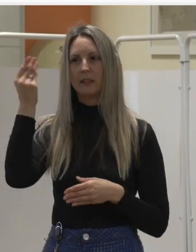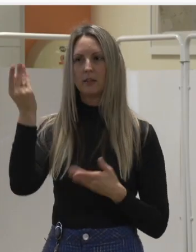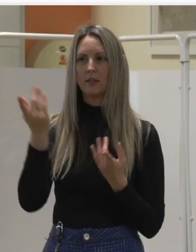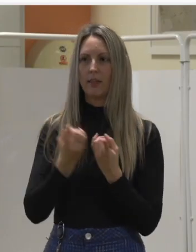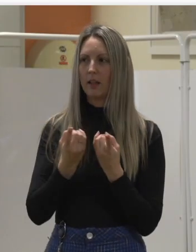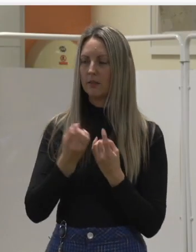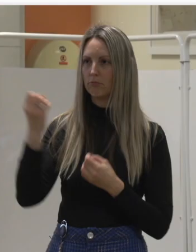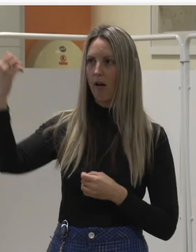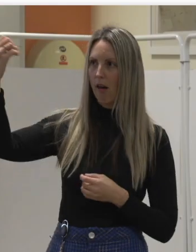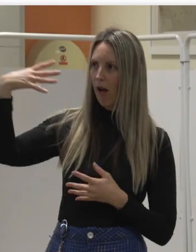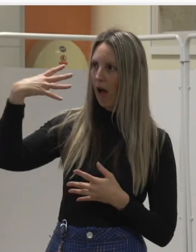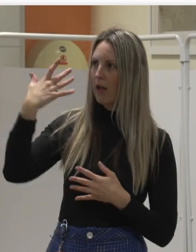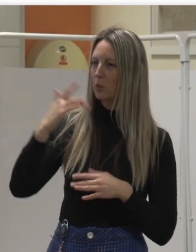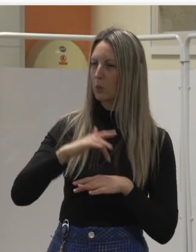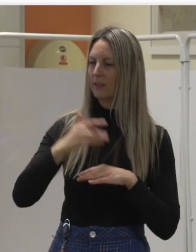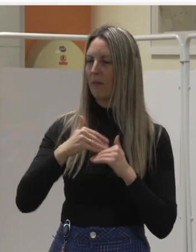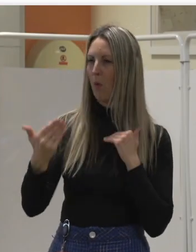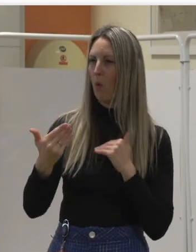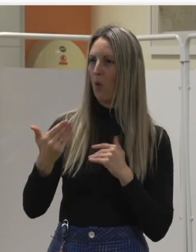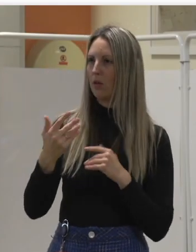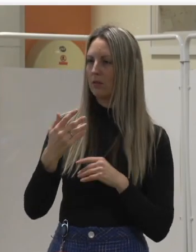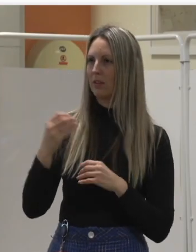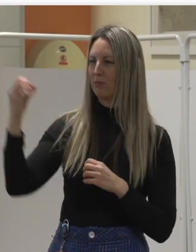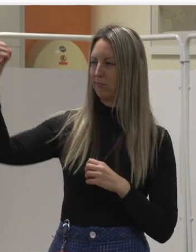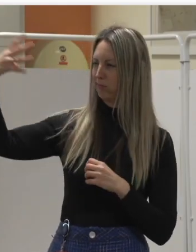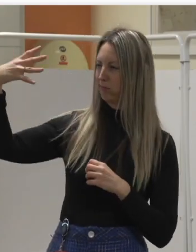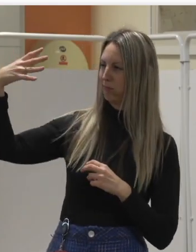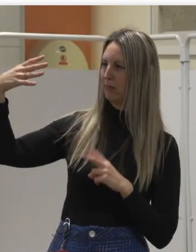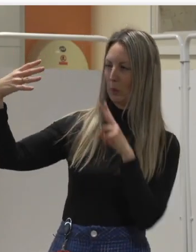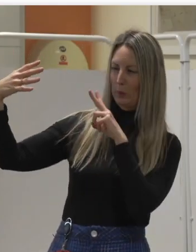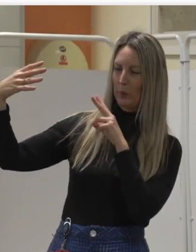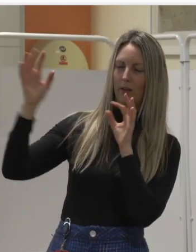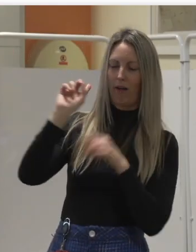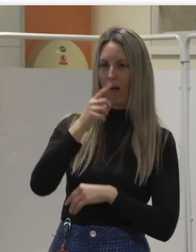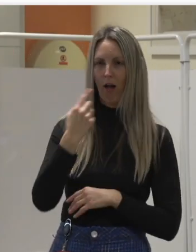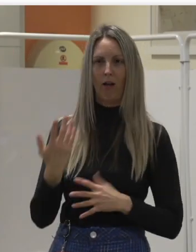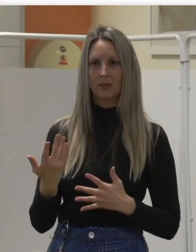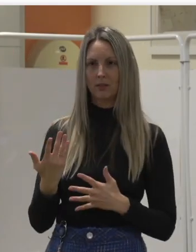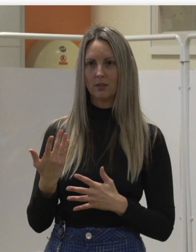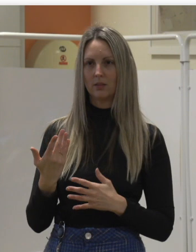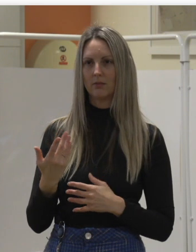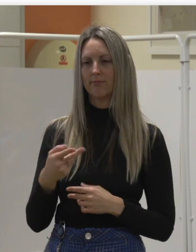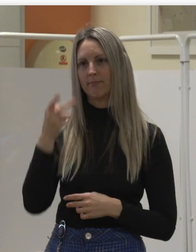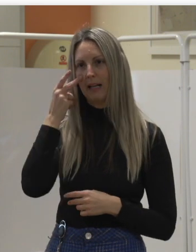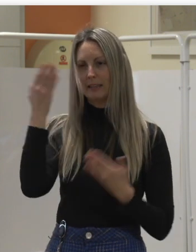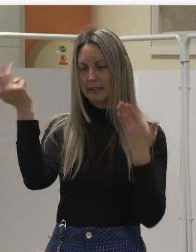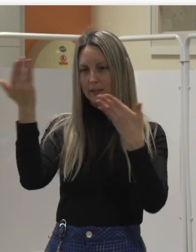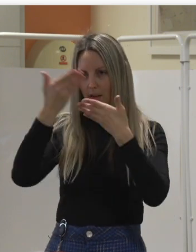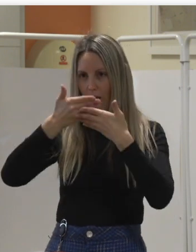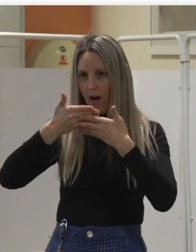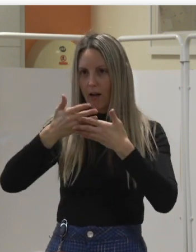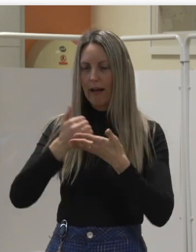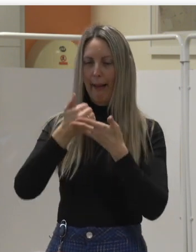So light is one of the common things, not able to look at bright light. So a lot of people wear dark glasses. I can see some people